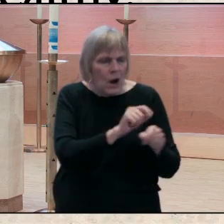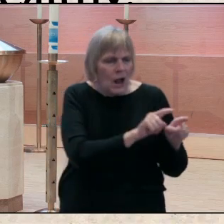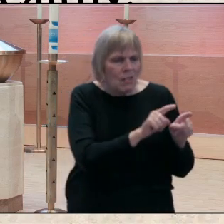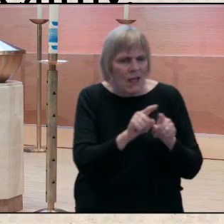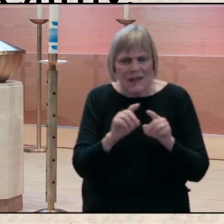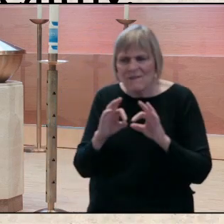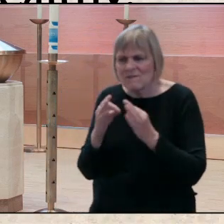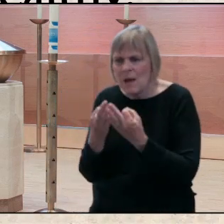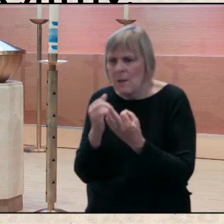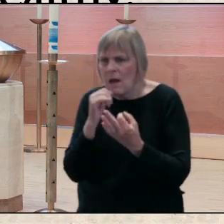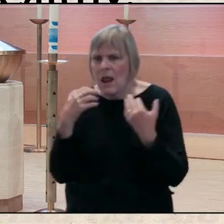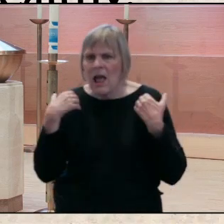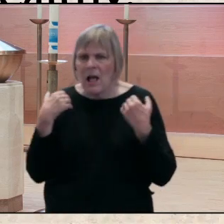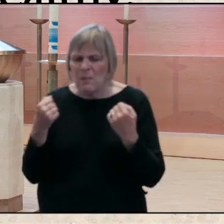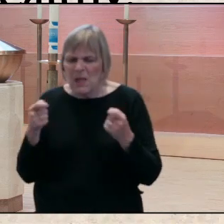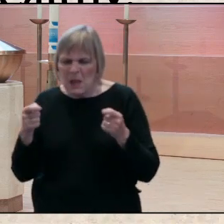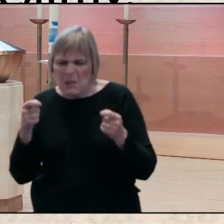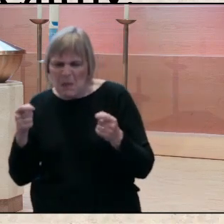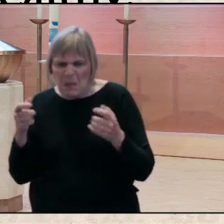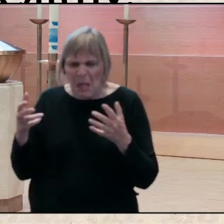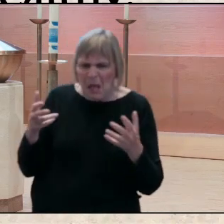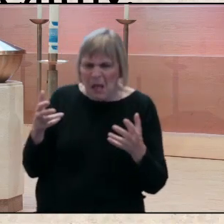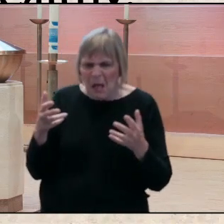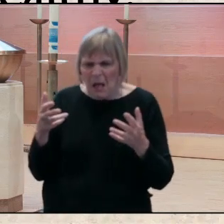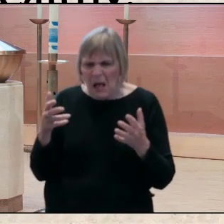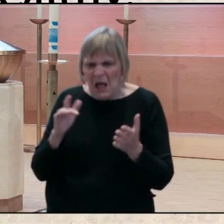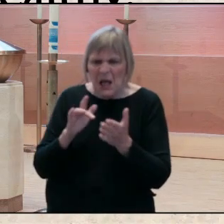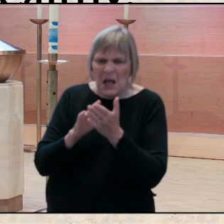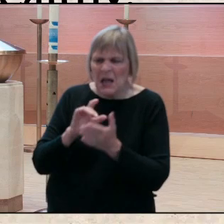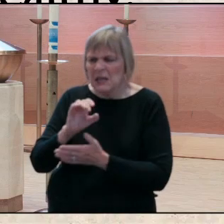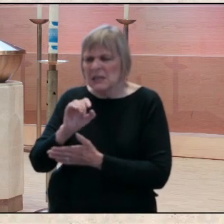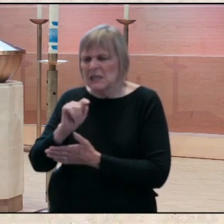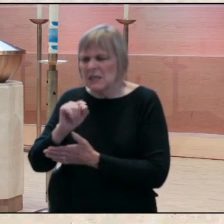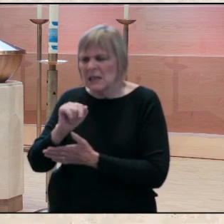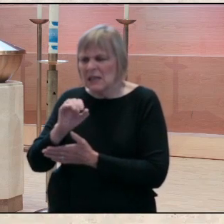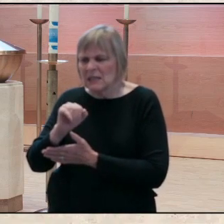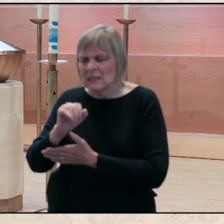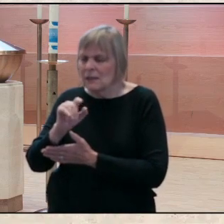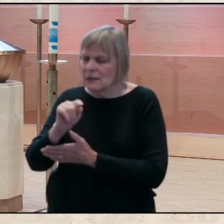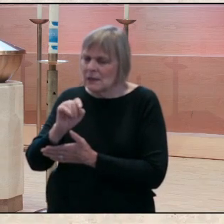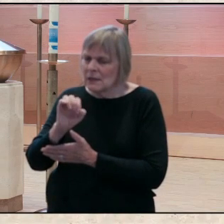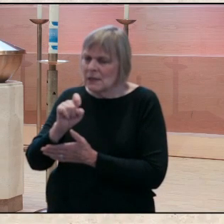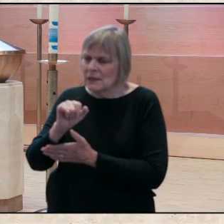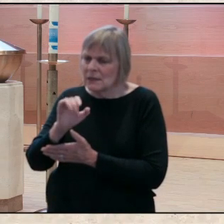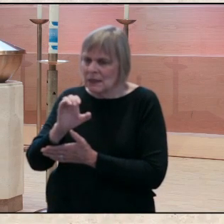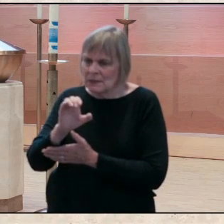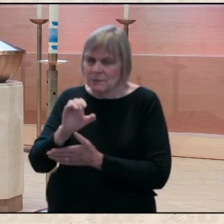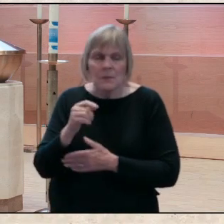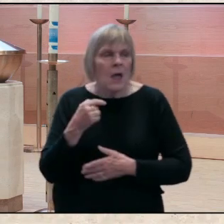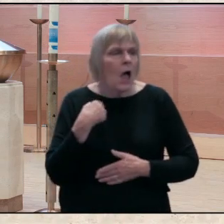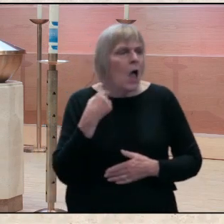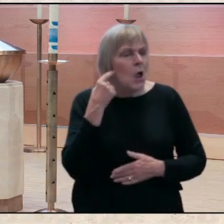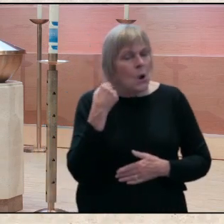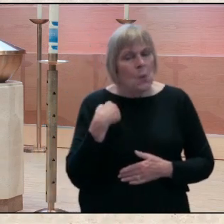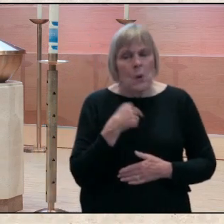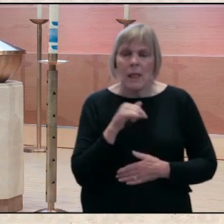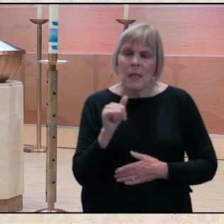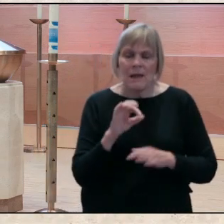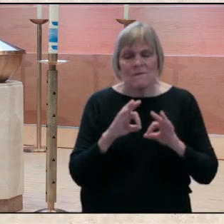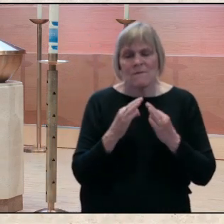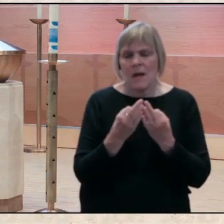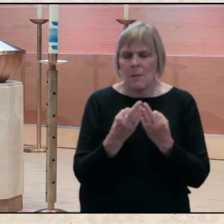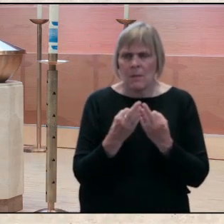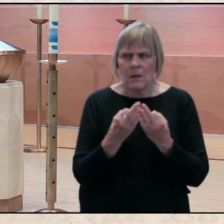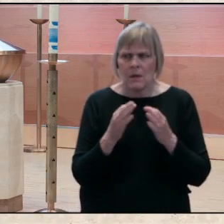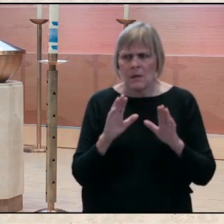many unhealthy, manipulative, and toxic ways." It goes on, "When I hear something like, 'We're like a family here,'